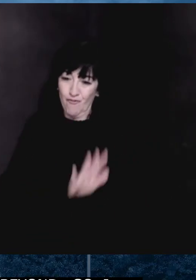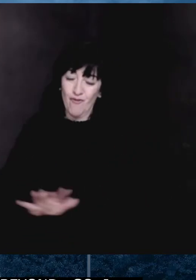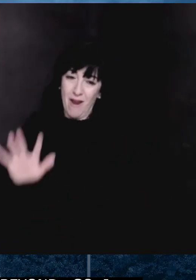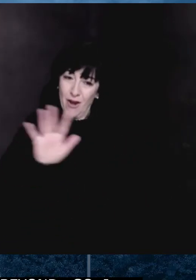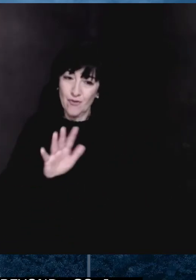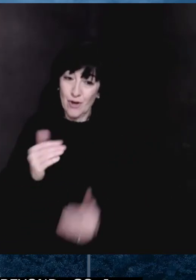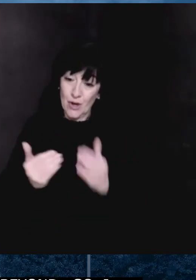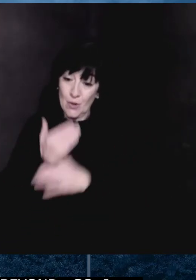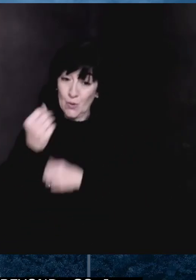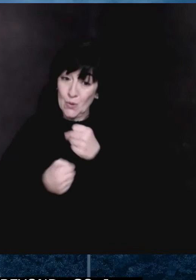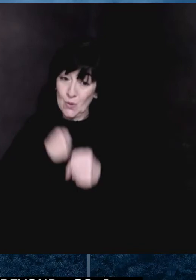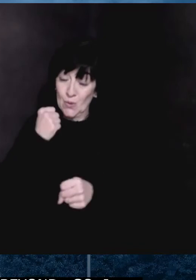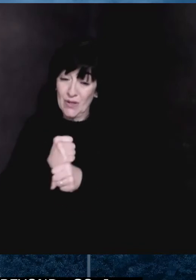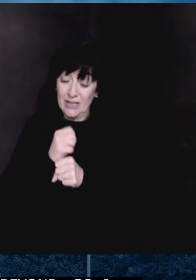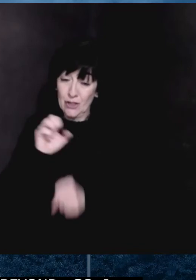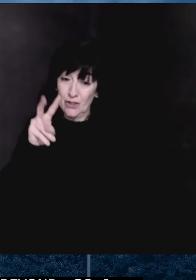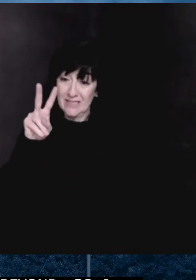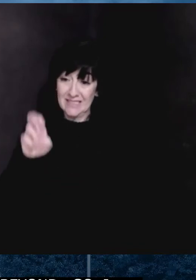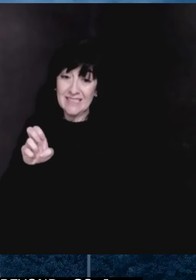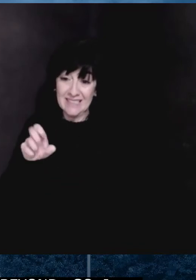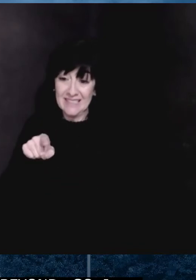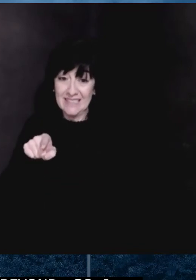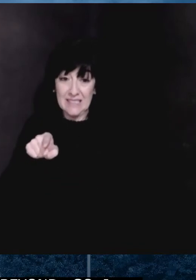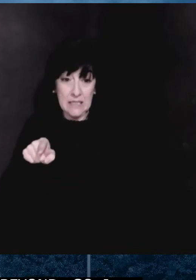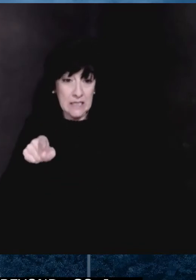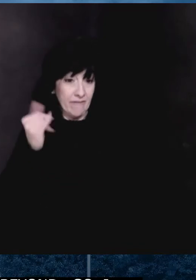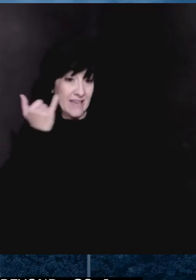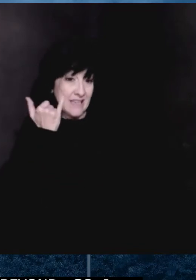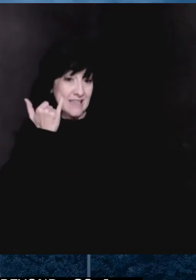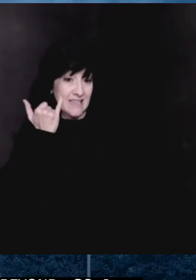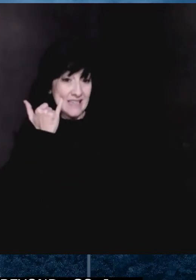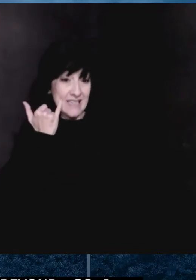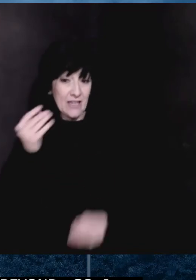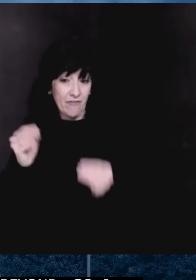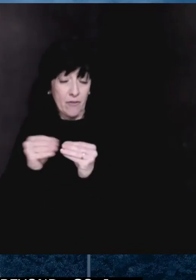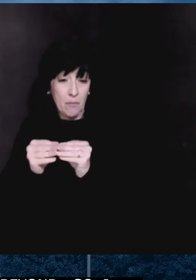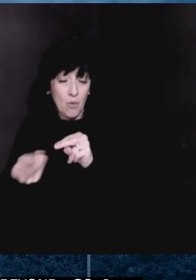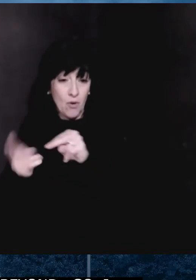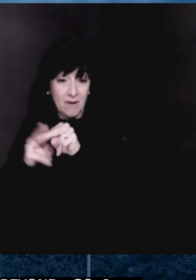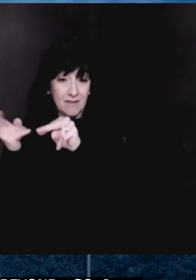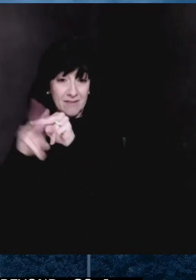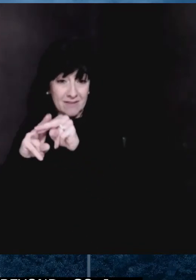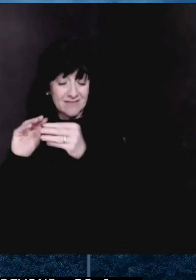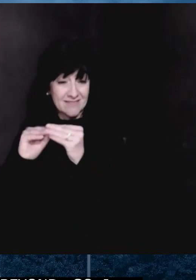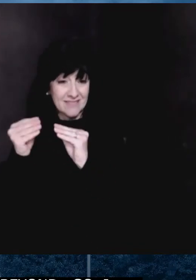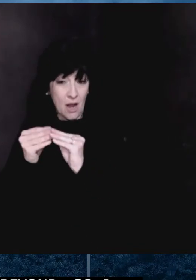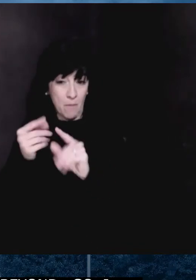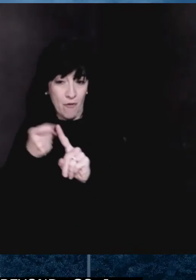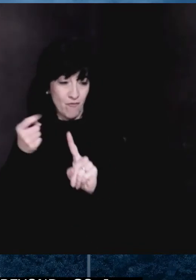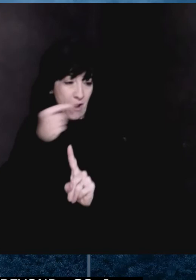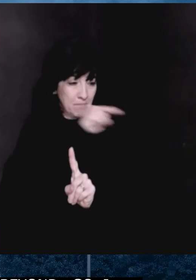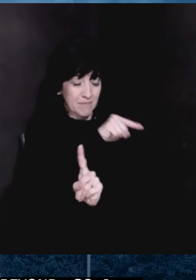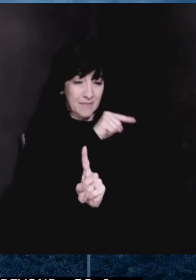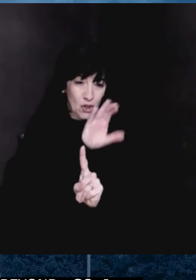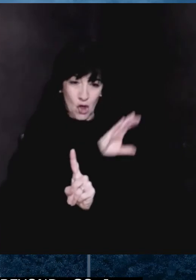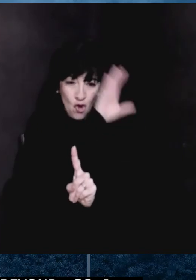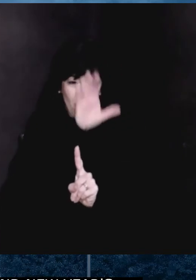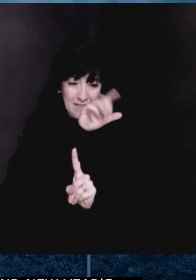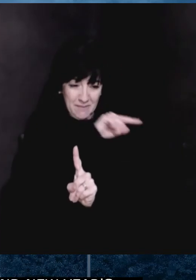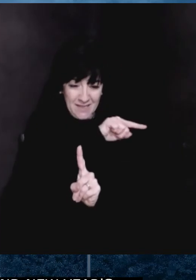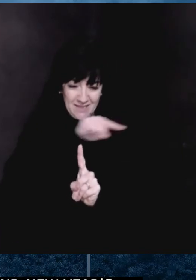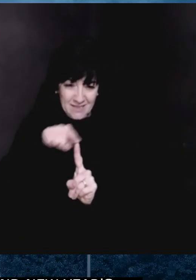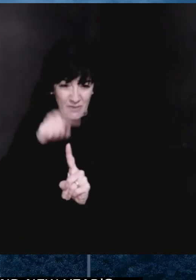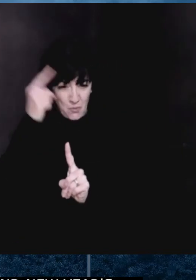Eve, New Year's Day, which, there won't be a lot of testing going on those days, right? But either before